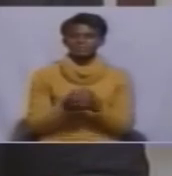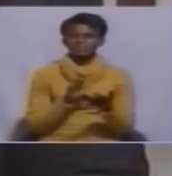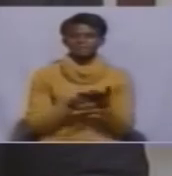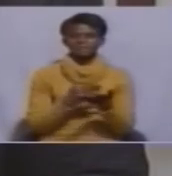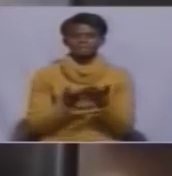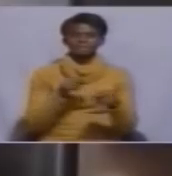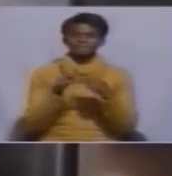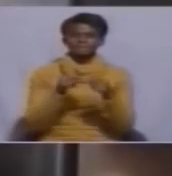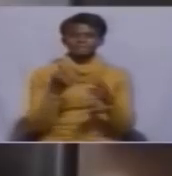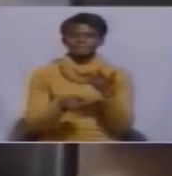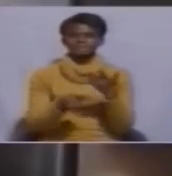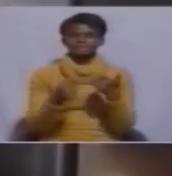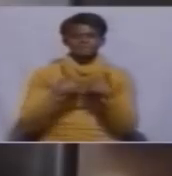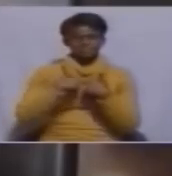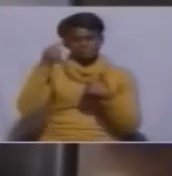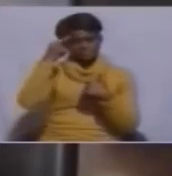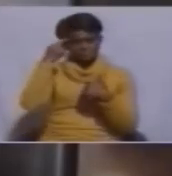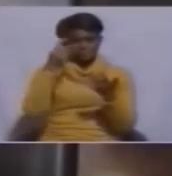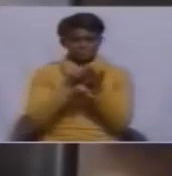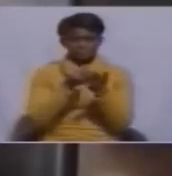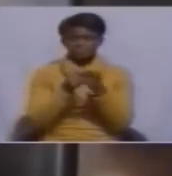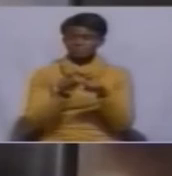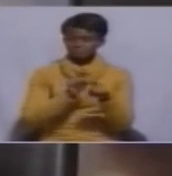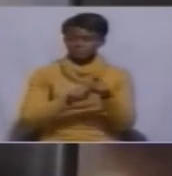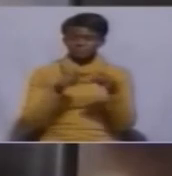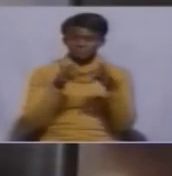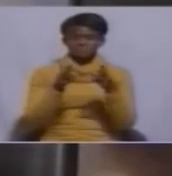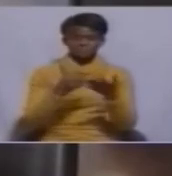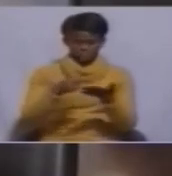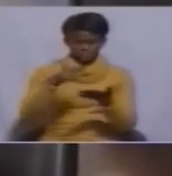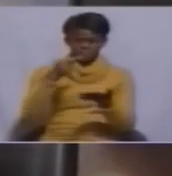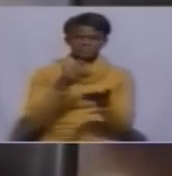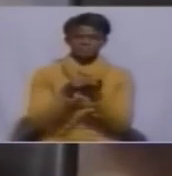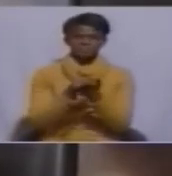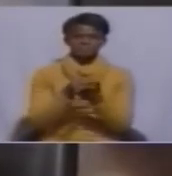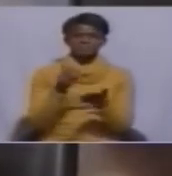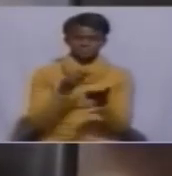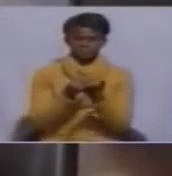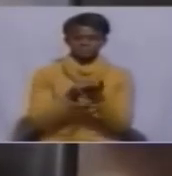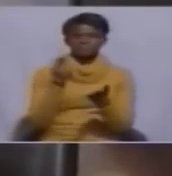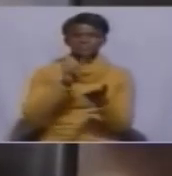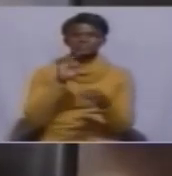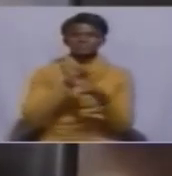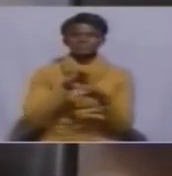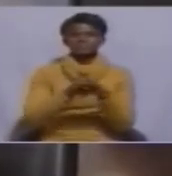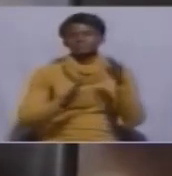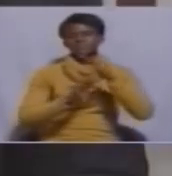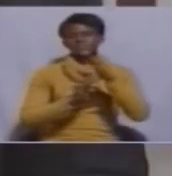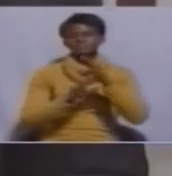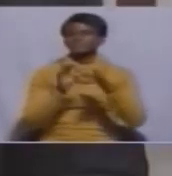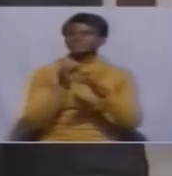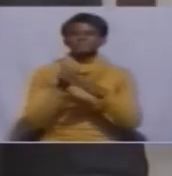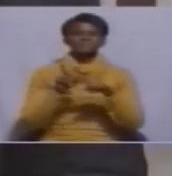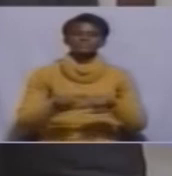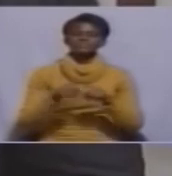it mean if you get government funding, then the way you raise your money, the amount that you have to spend on elections is restricted? Will that depend